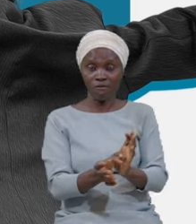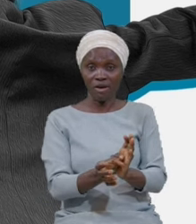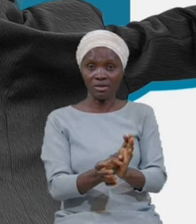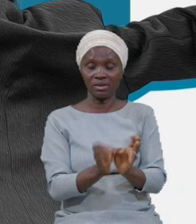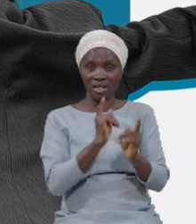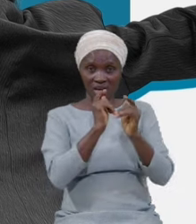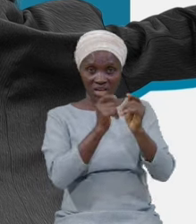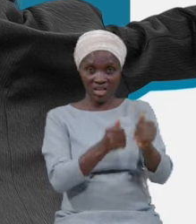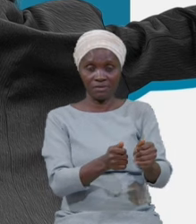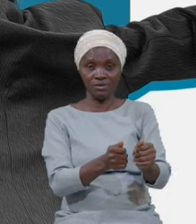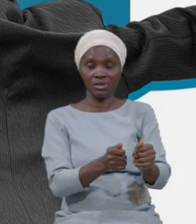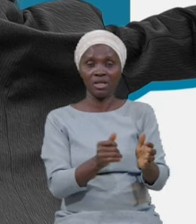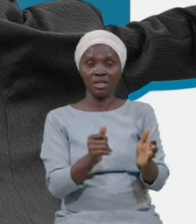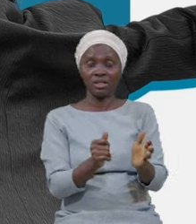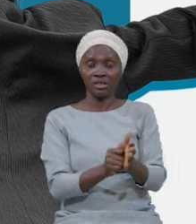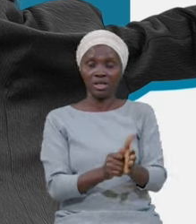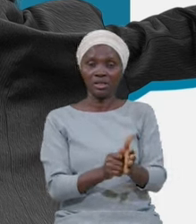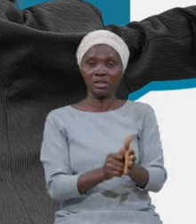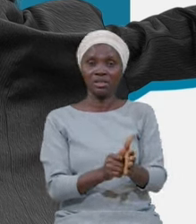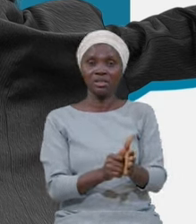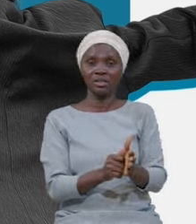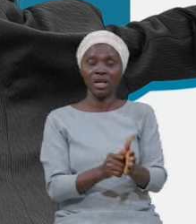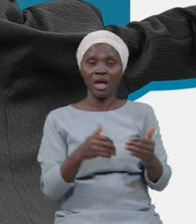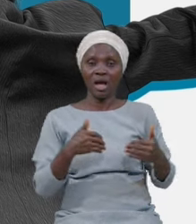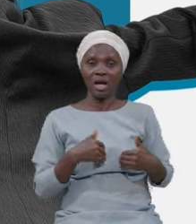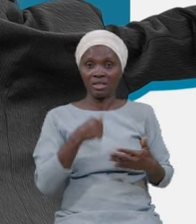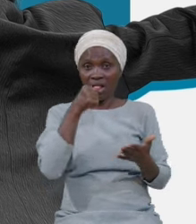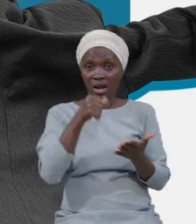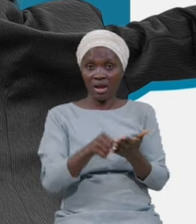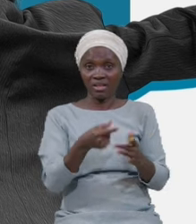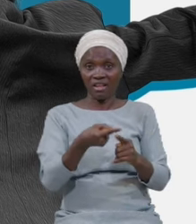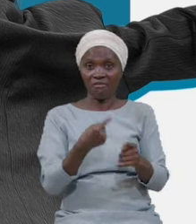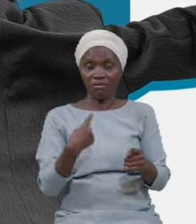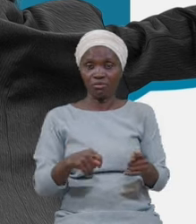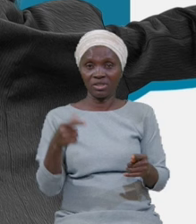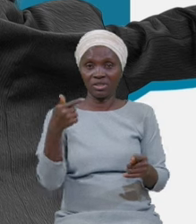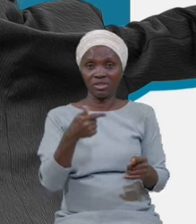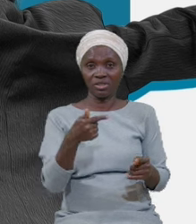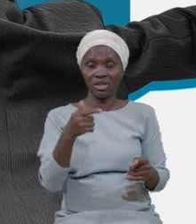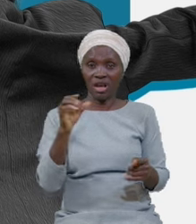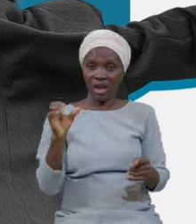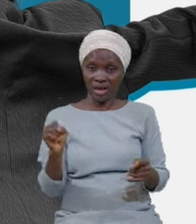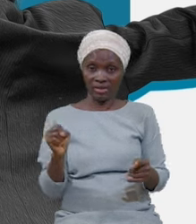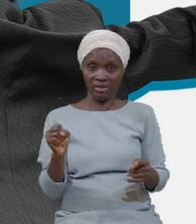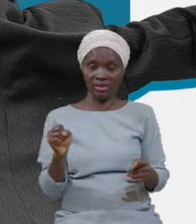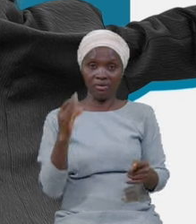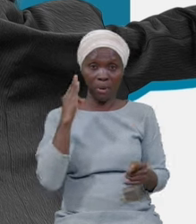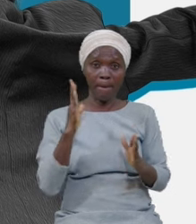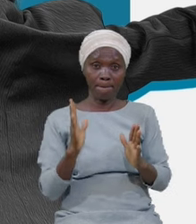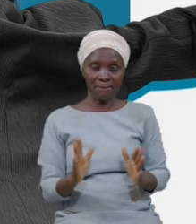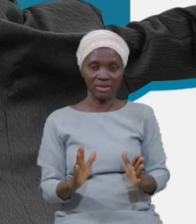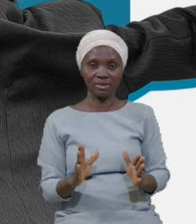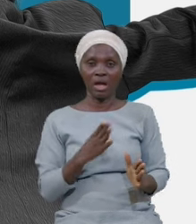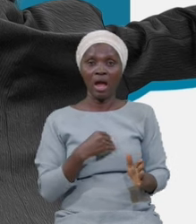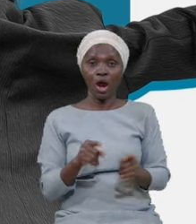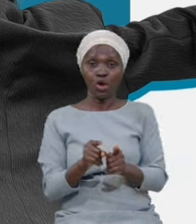letter from the GS as well as the book. Please let every